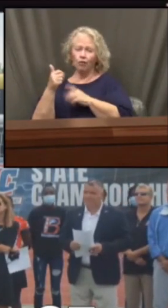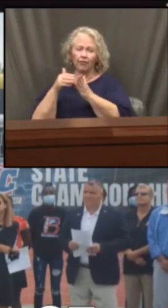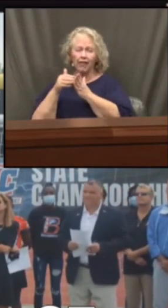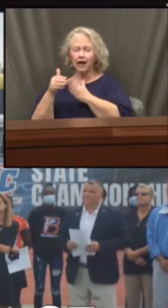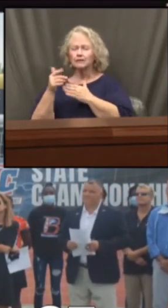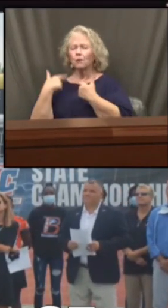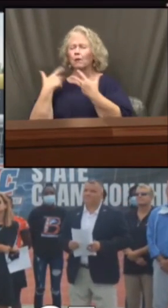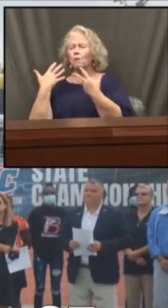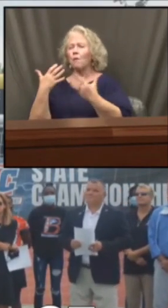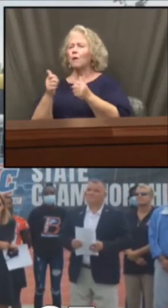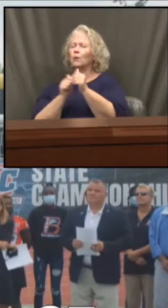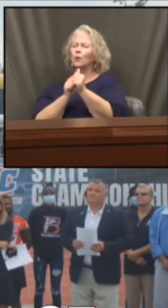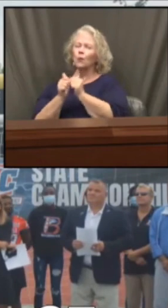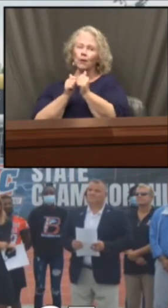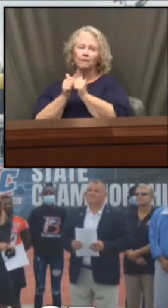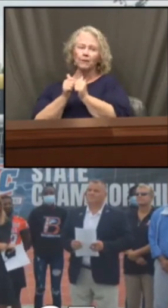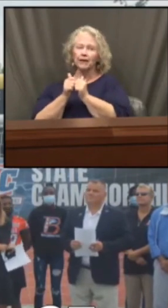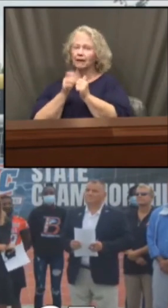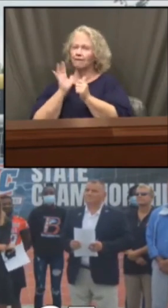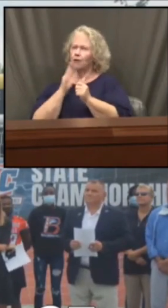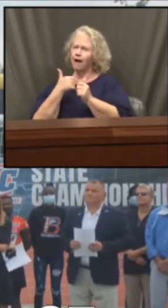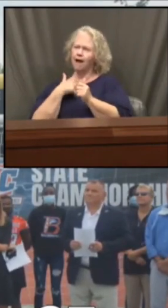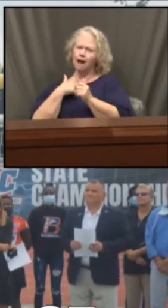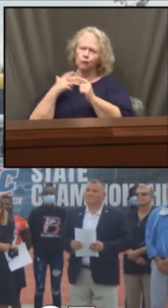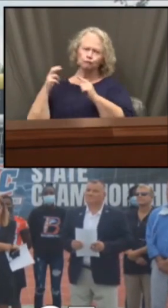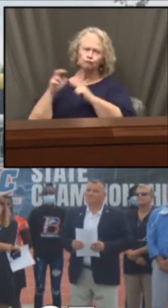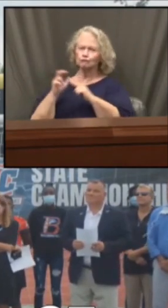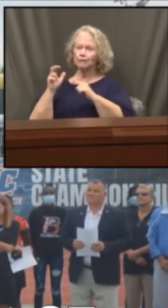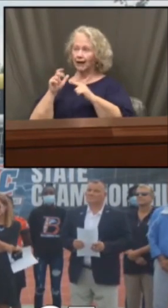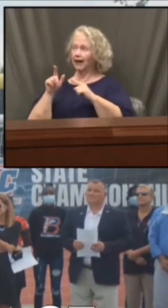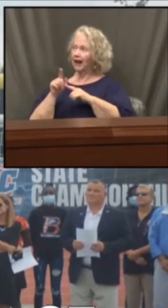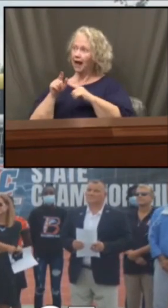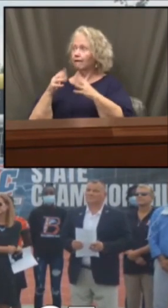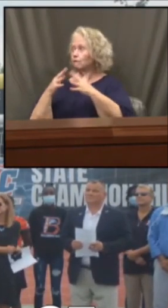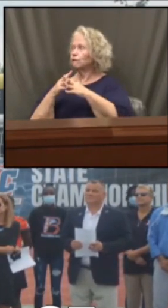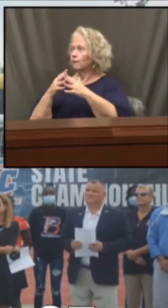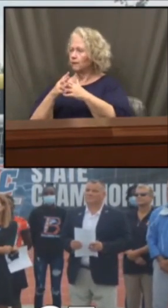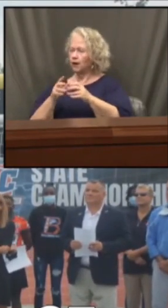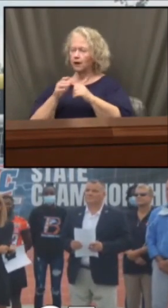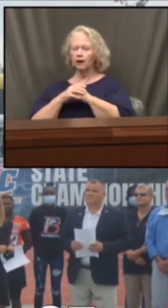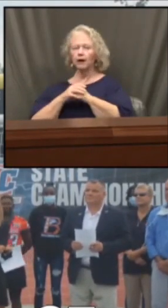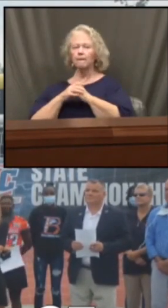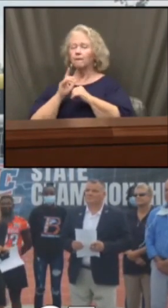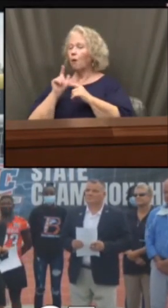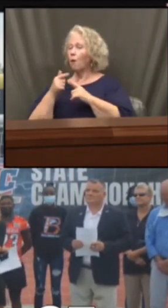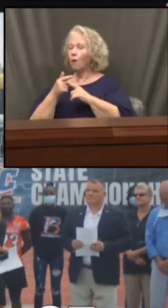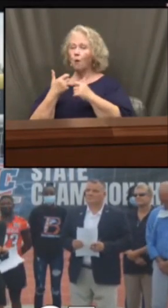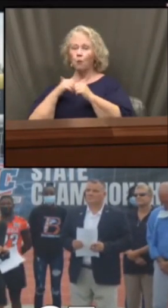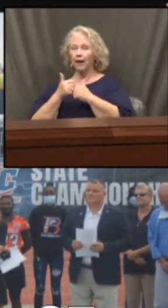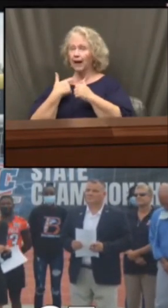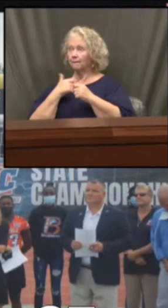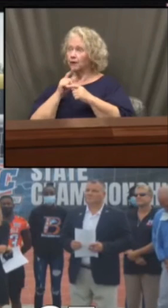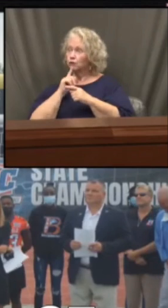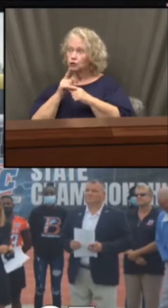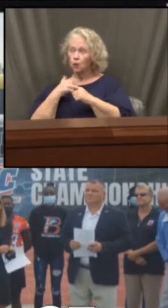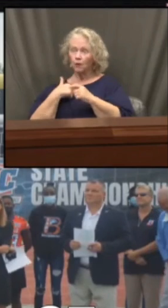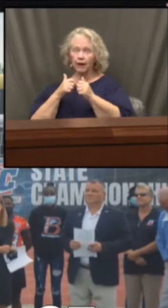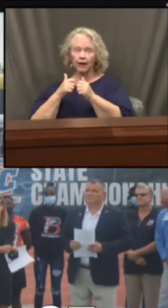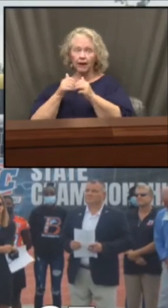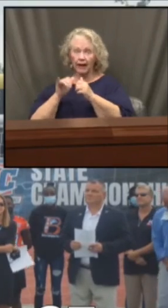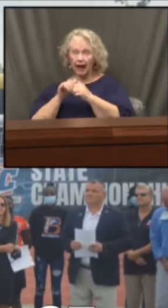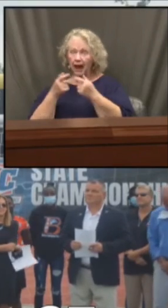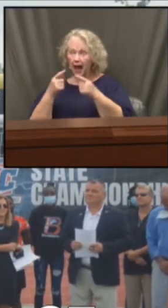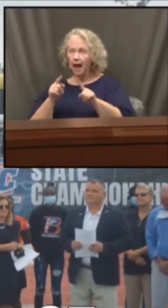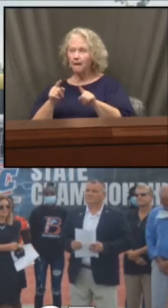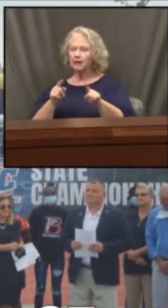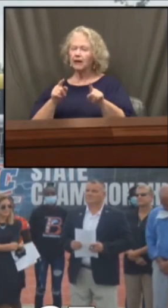compete for a state title, such as football will in this very field. One way we can guarantee the safety of all that participate and a full season to occur